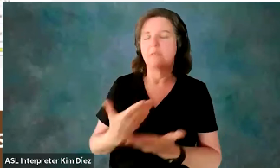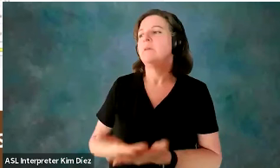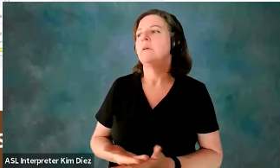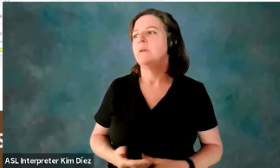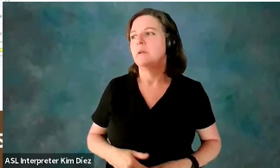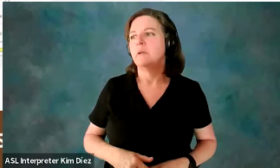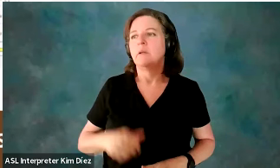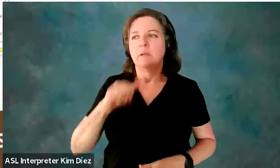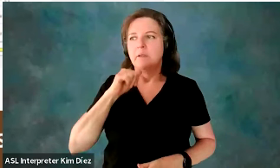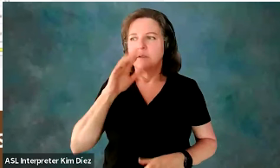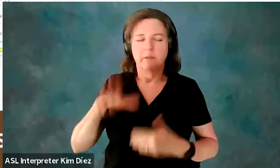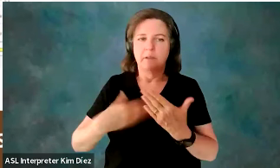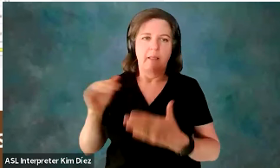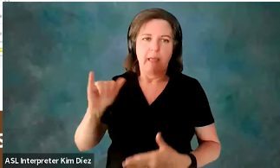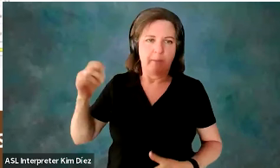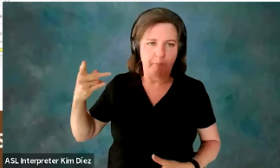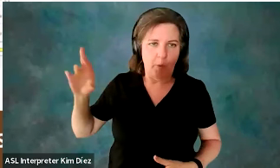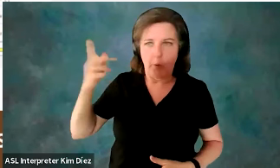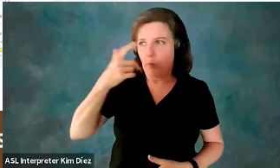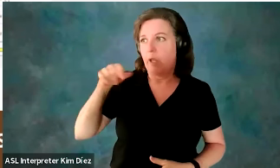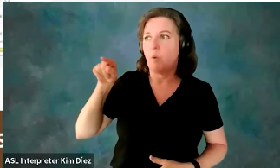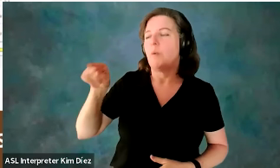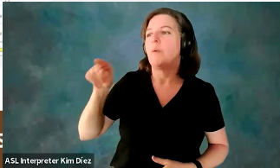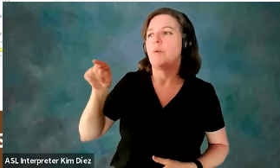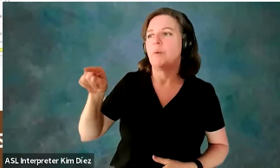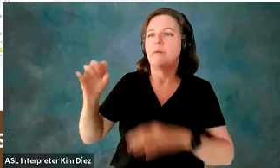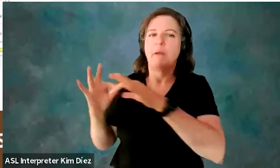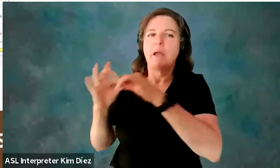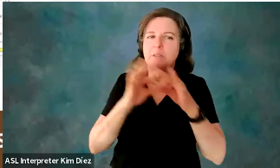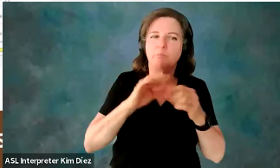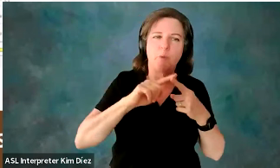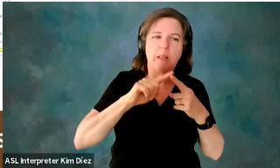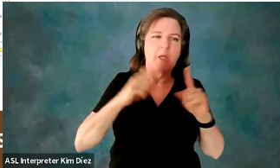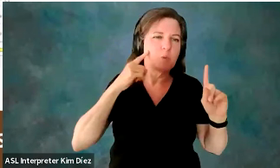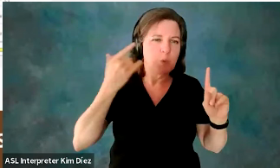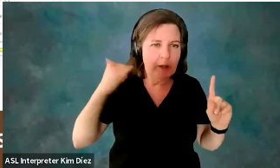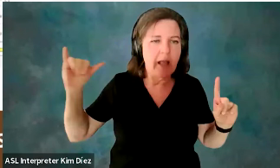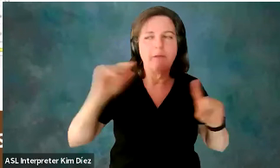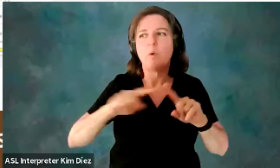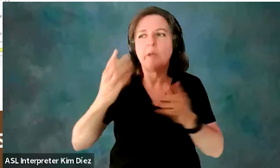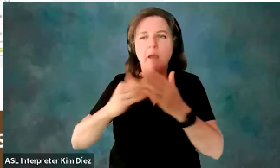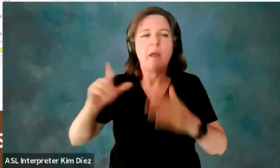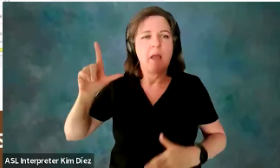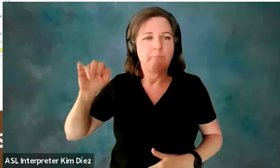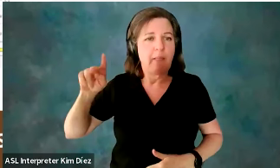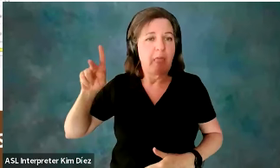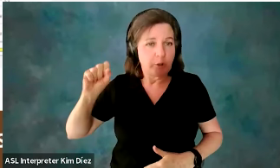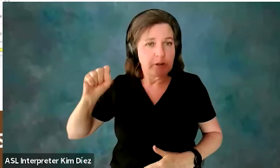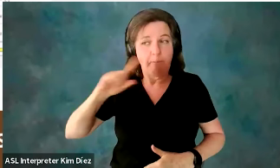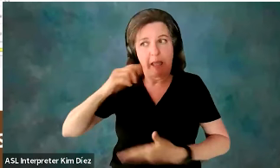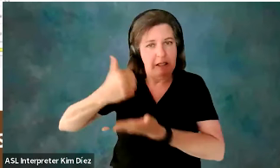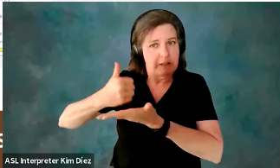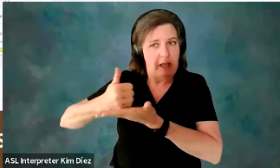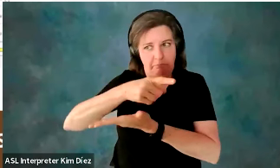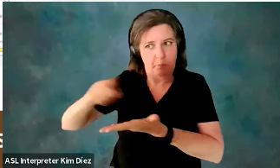the maps. Not all of them, or not all of these apps include Puerto Rico. And